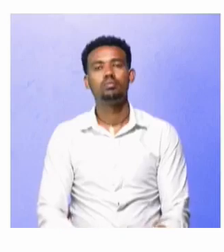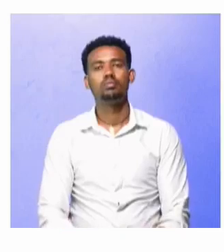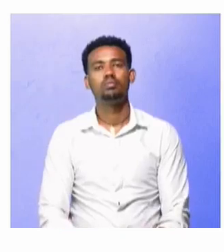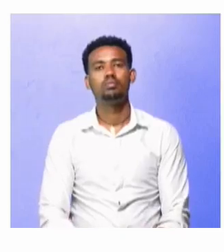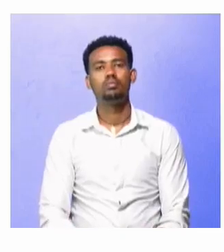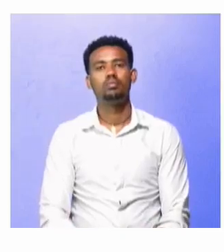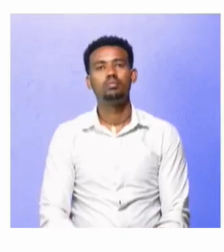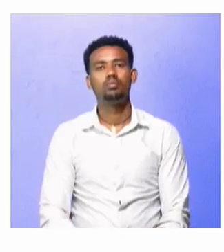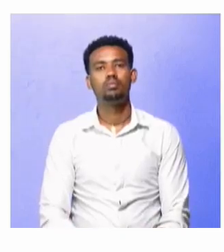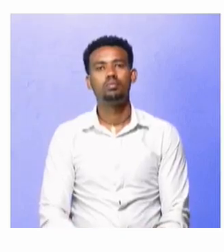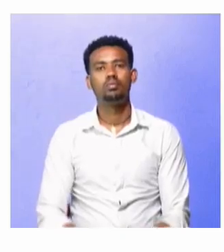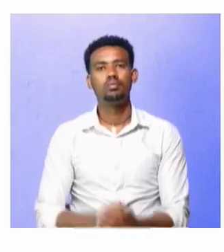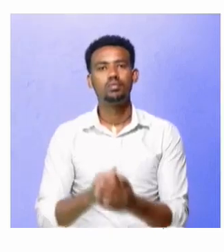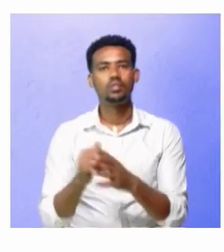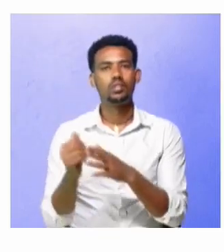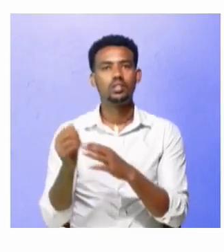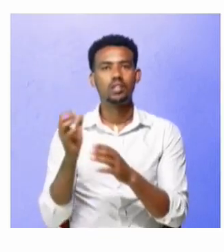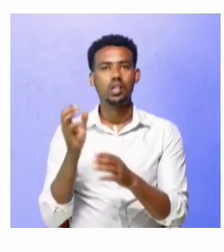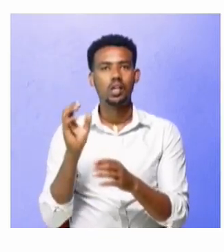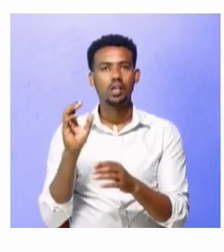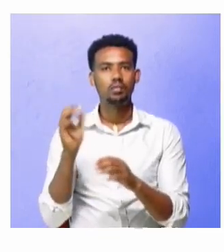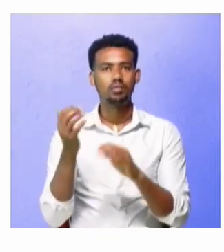the climate